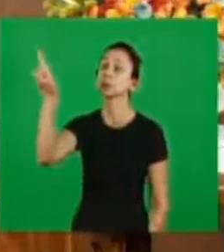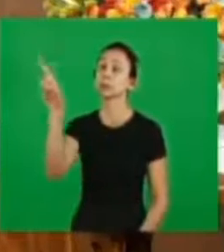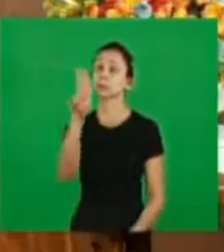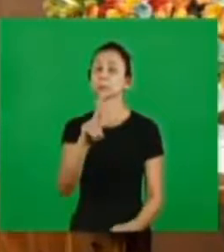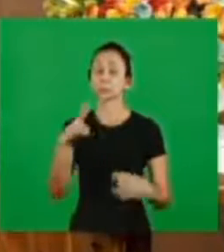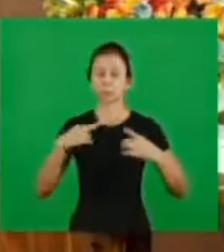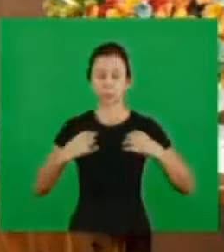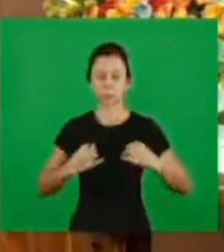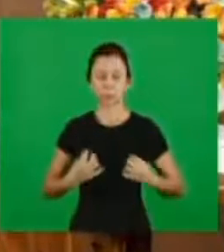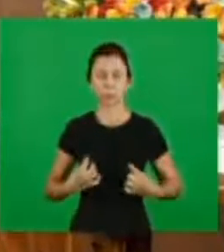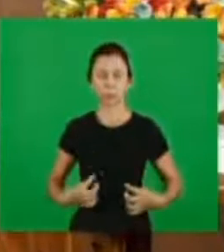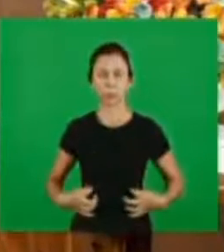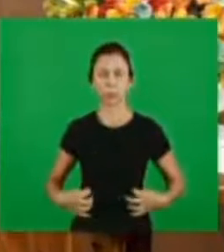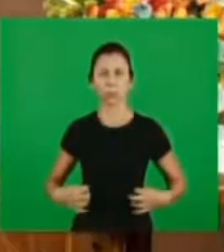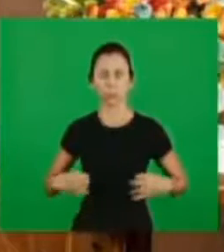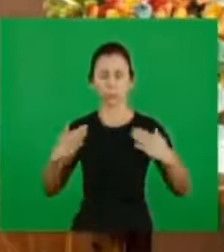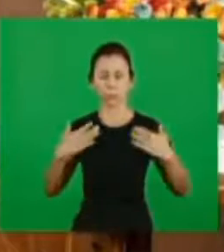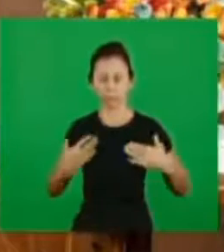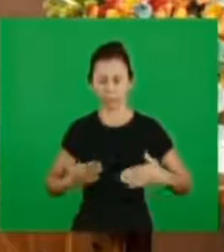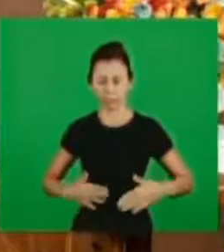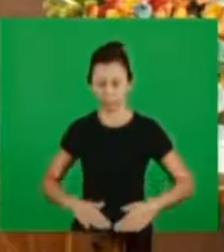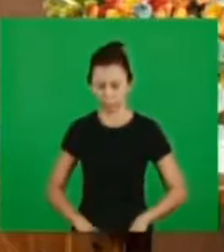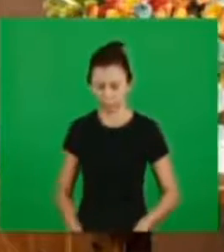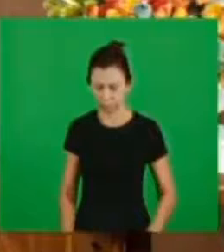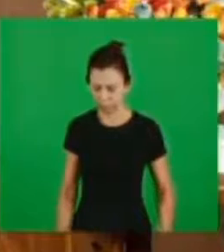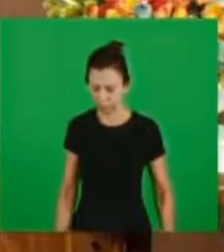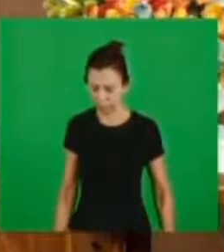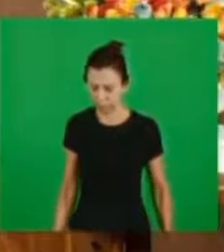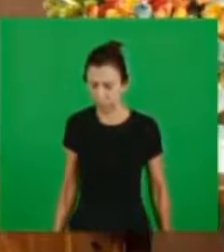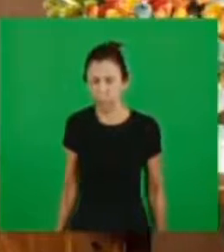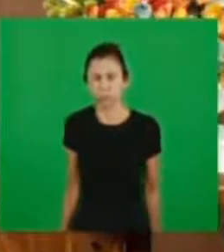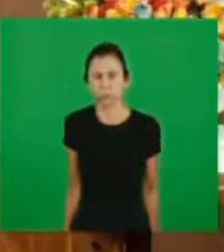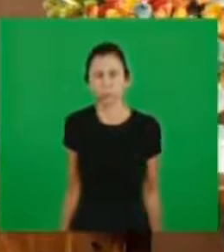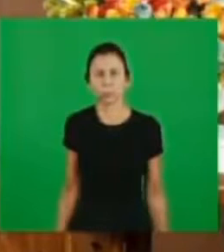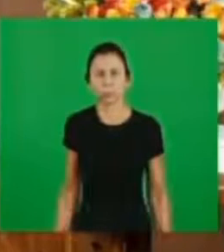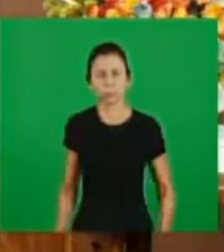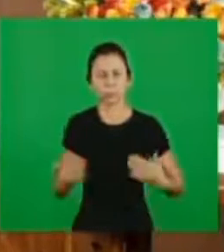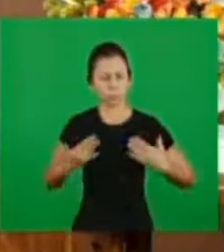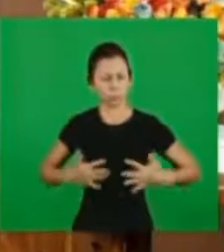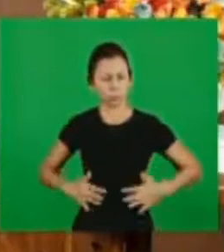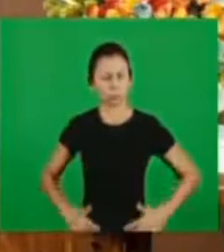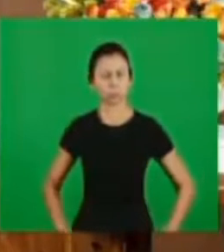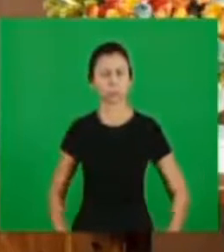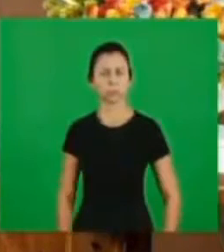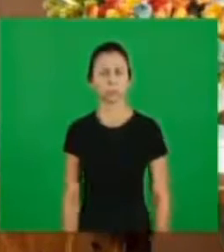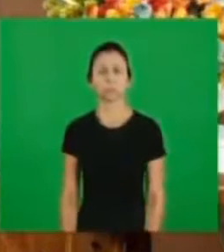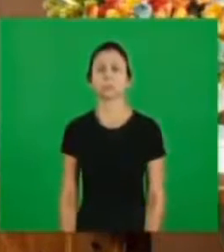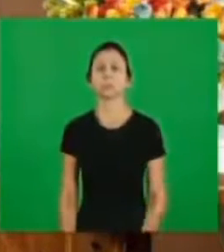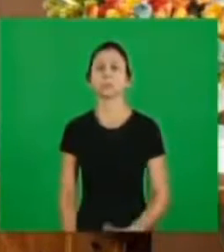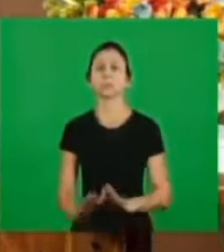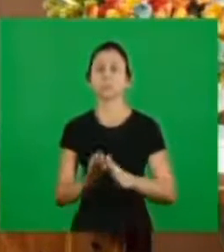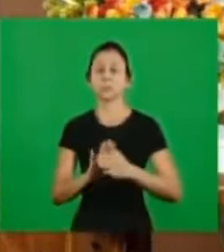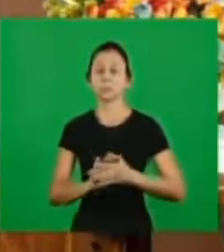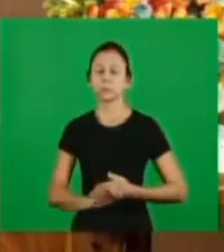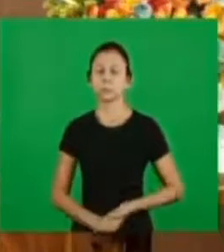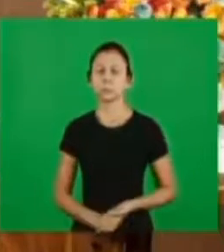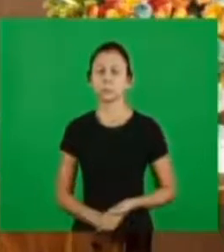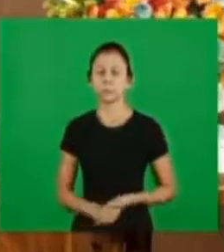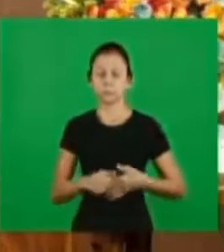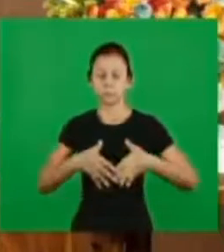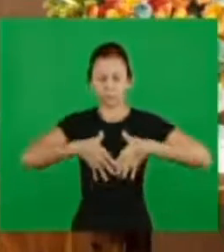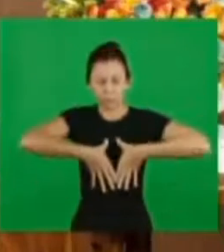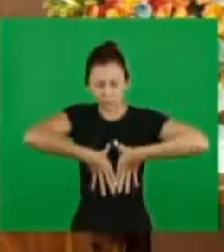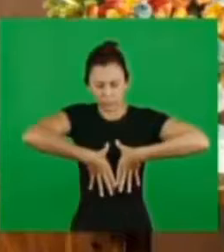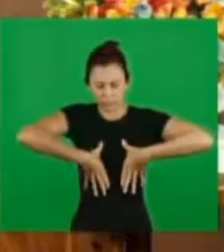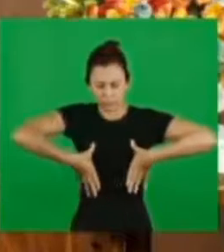clothed with a garment down to the feet and girded about the chest